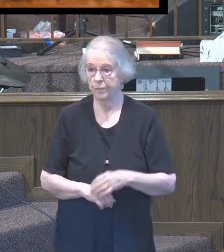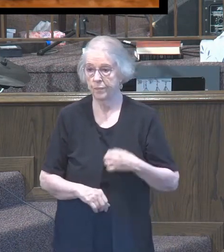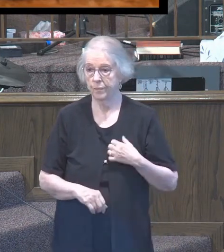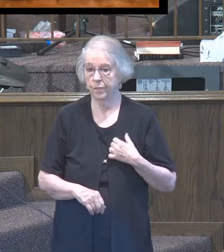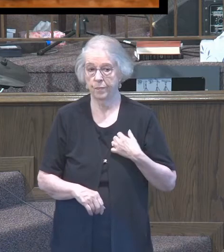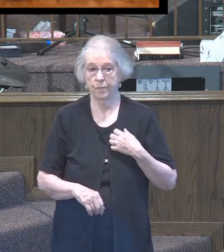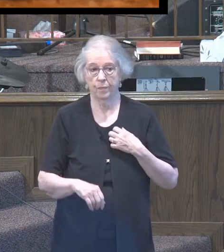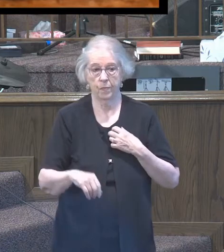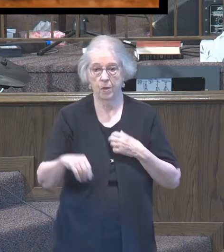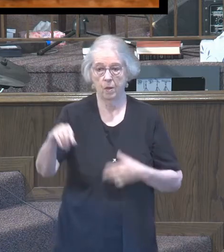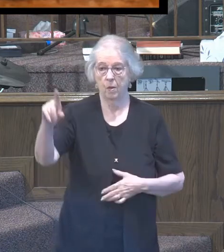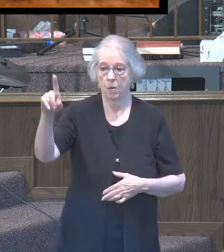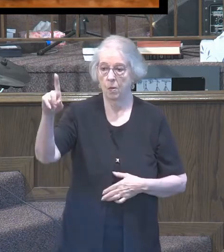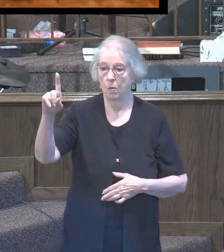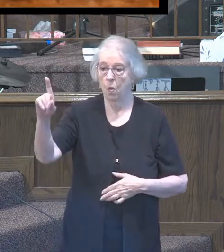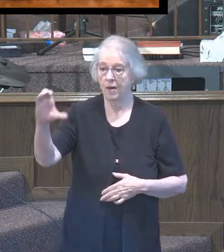is the Sermon on the Mount.